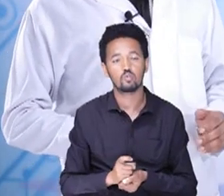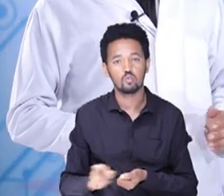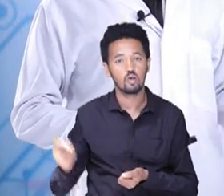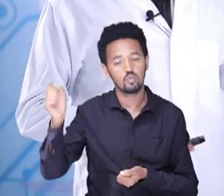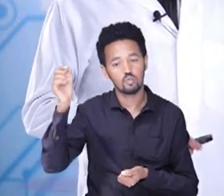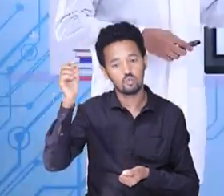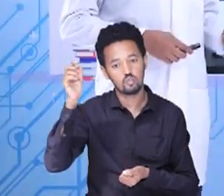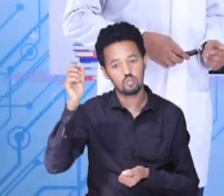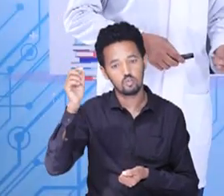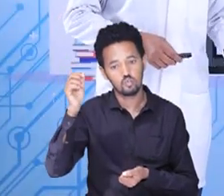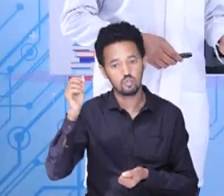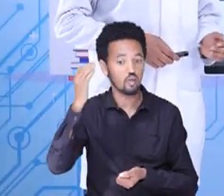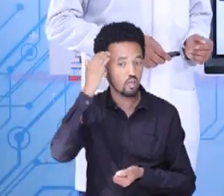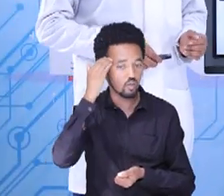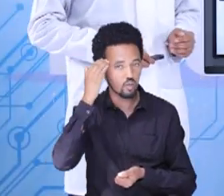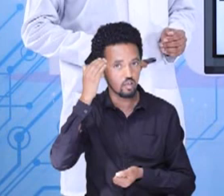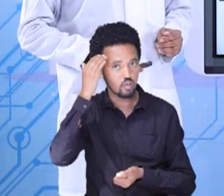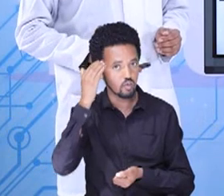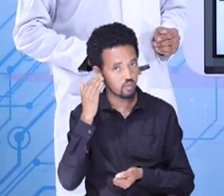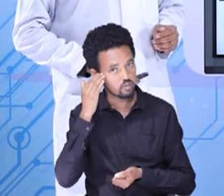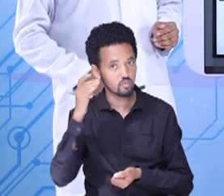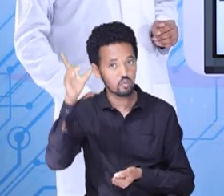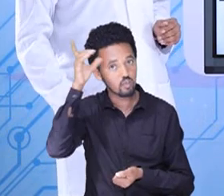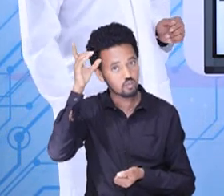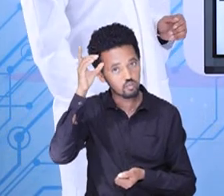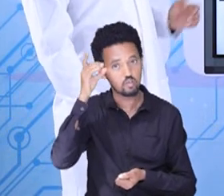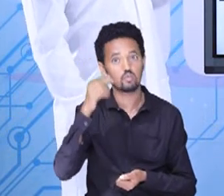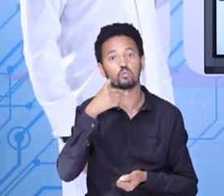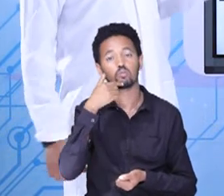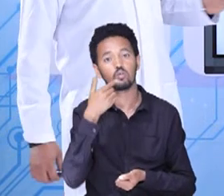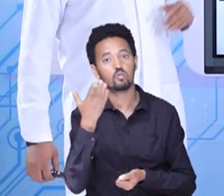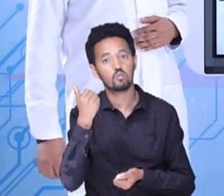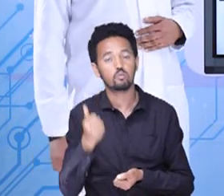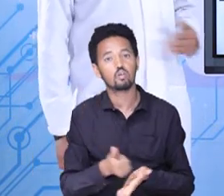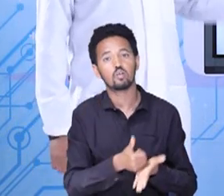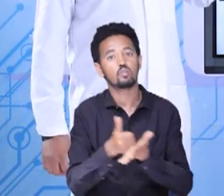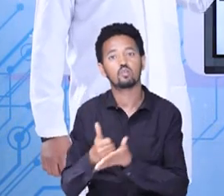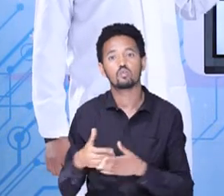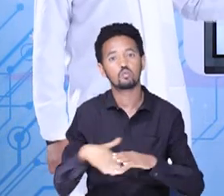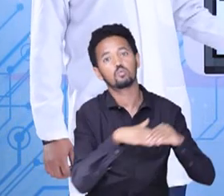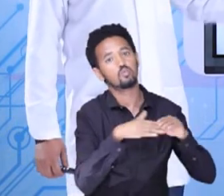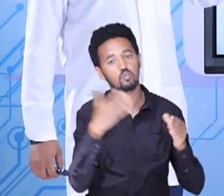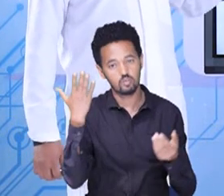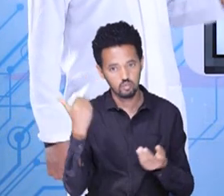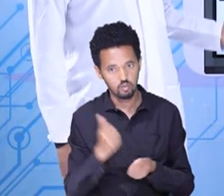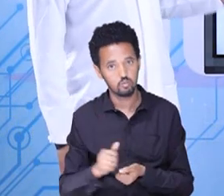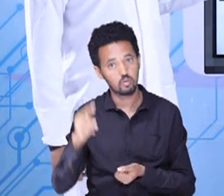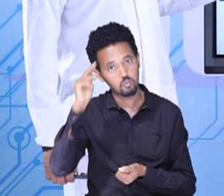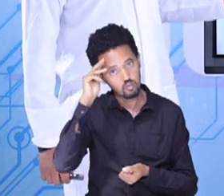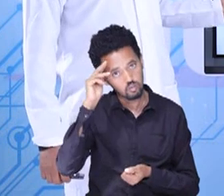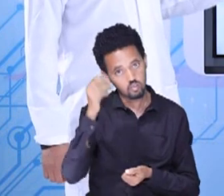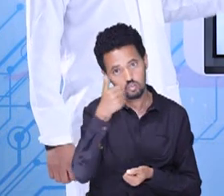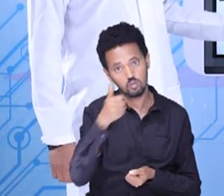of Ras Kasa, will become the governor of Eritrea. Ndalkacho Makonnen, Mikhail Mru was assigned